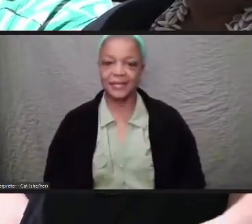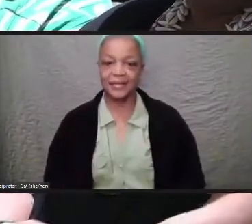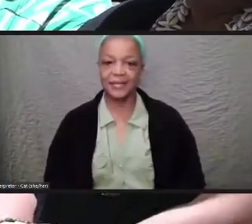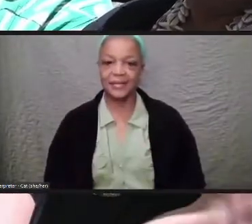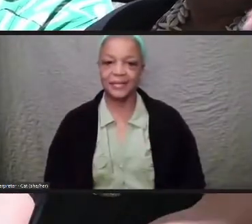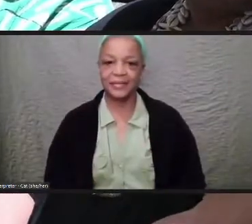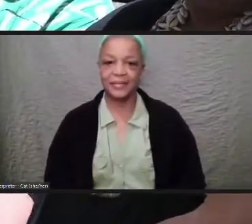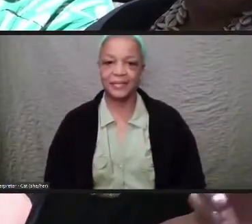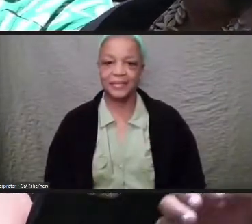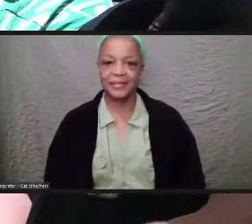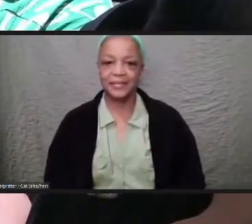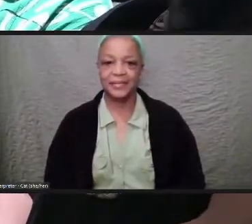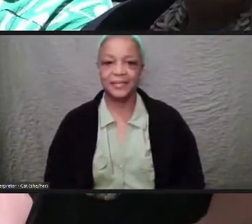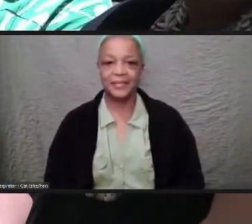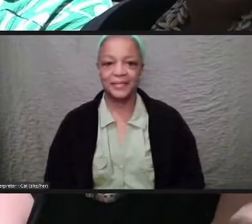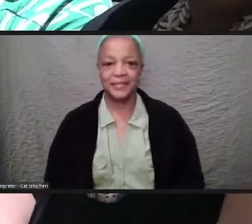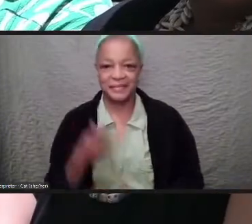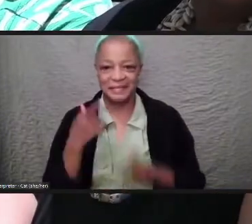Sorry.